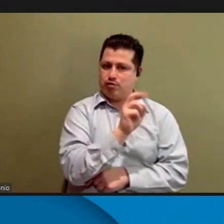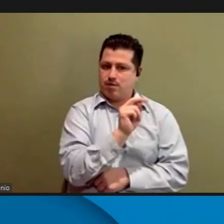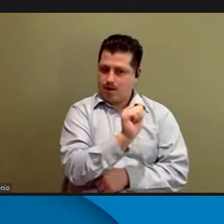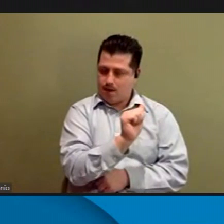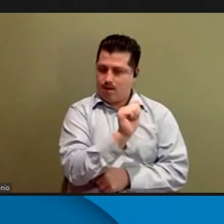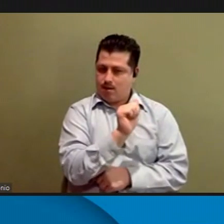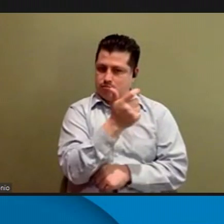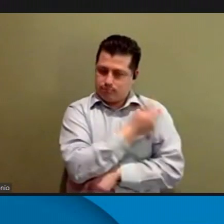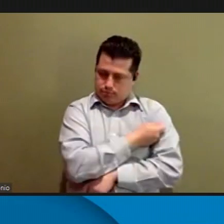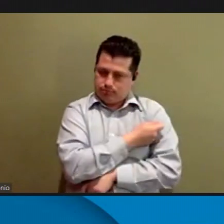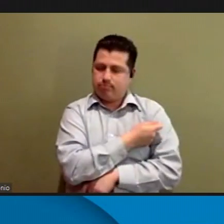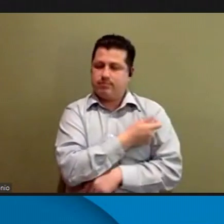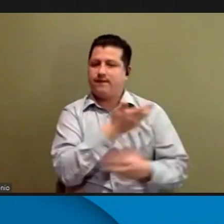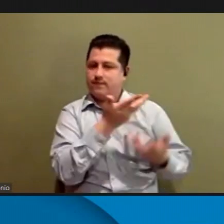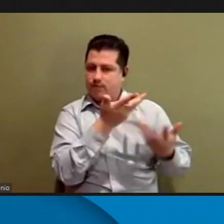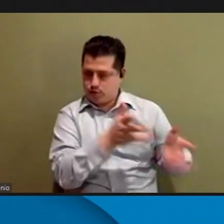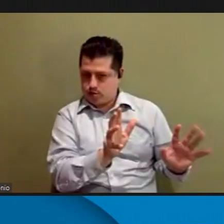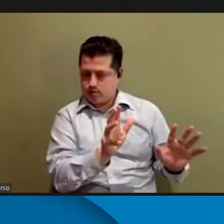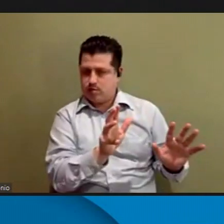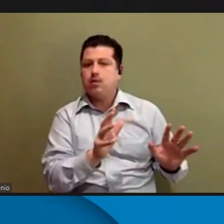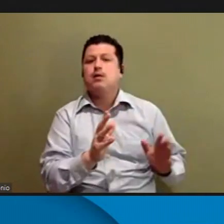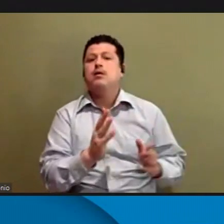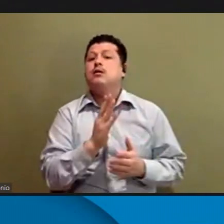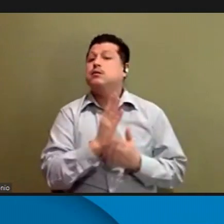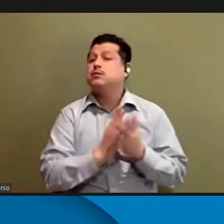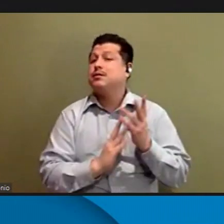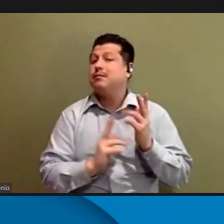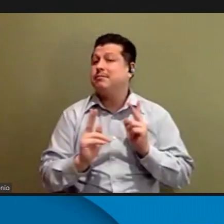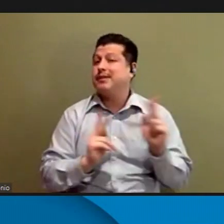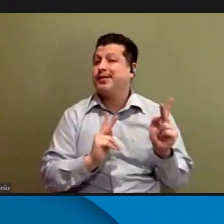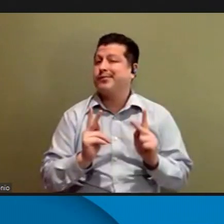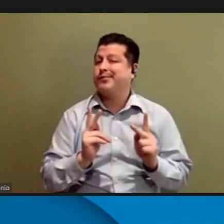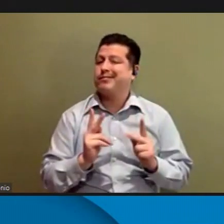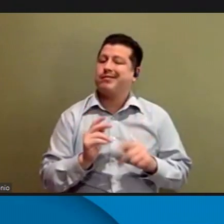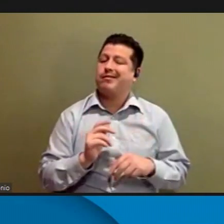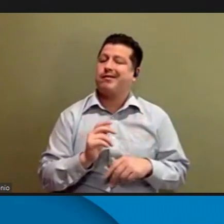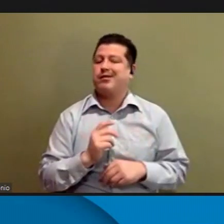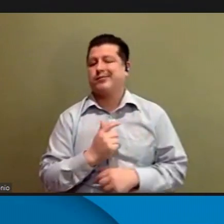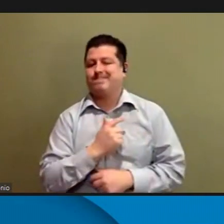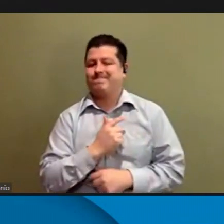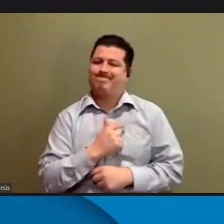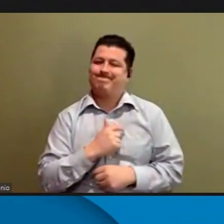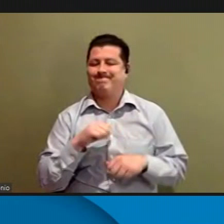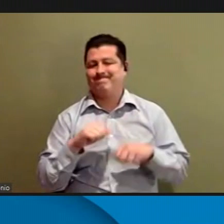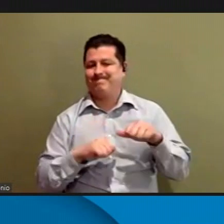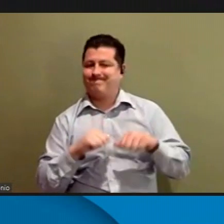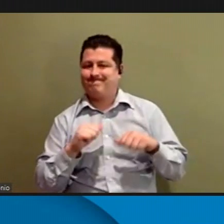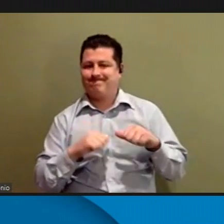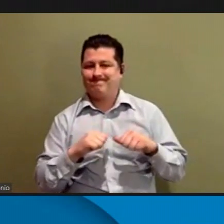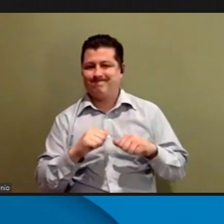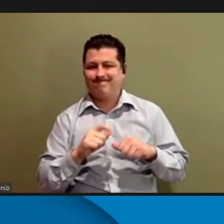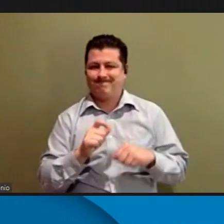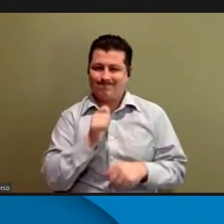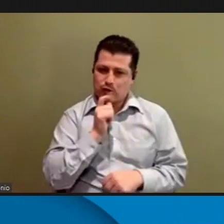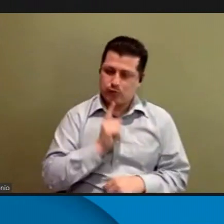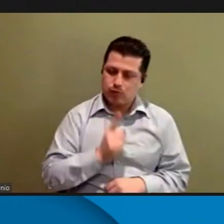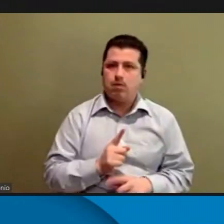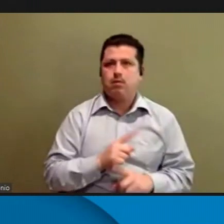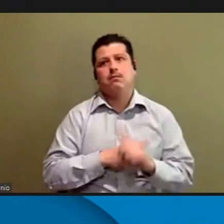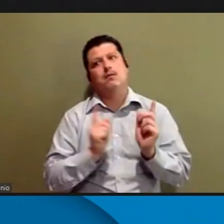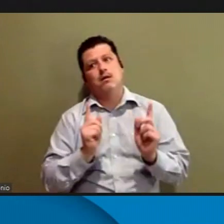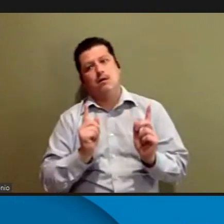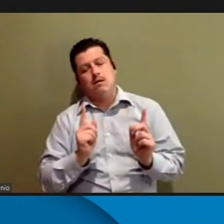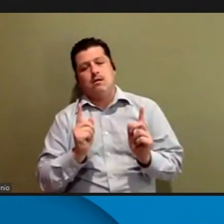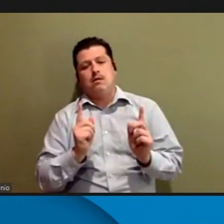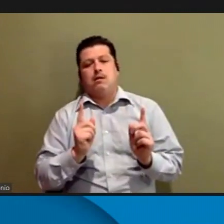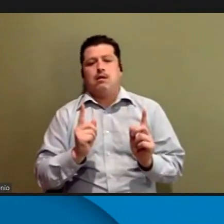I know that some people have been skeptics of getting it, but I think it's incumbent on us to make sure we get it in